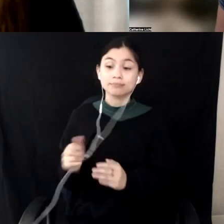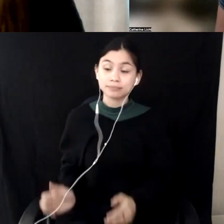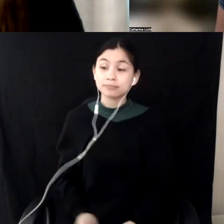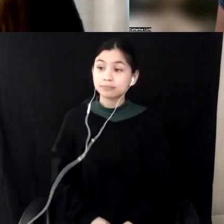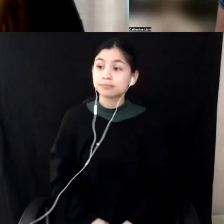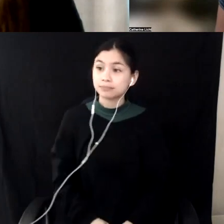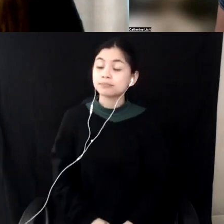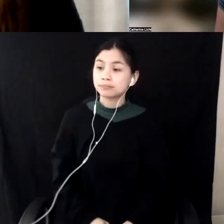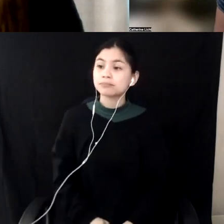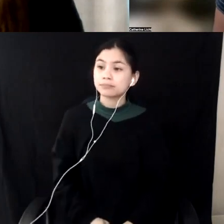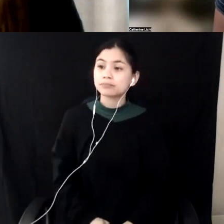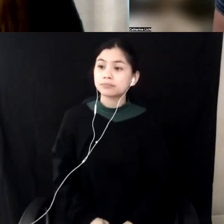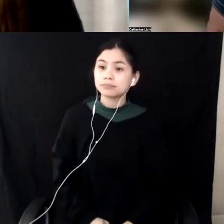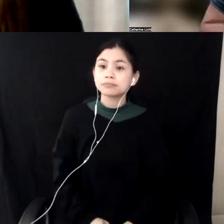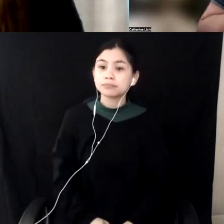Um,